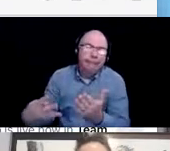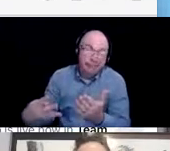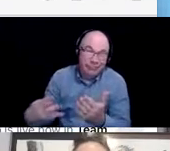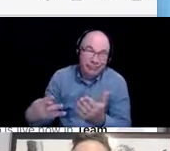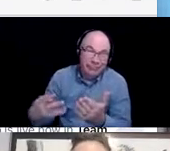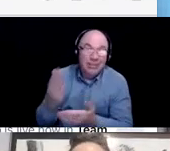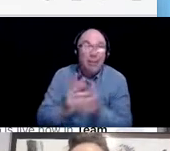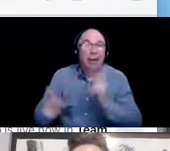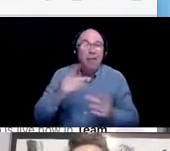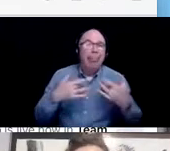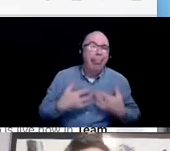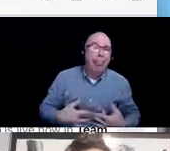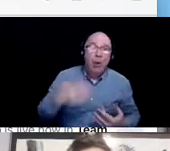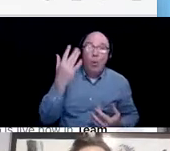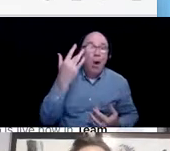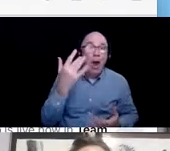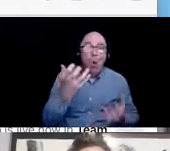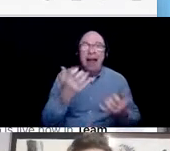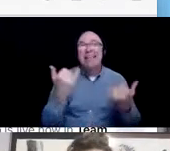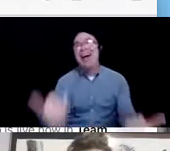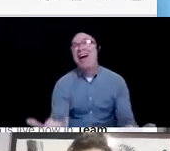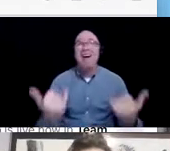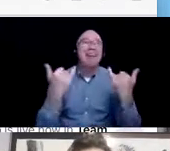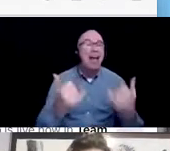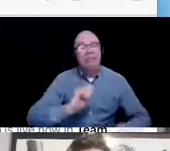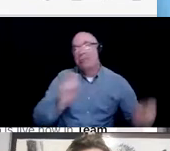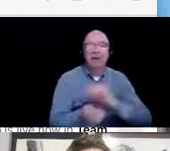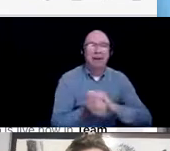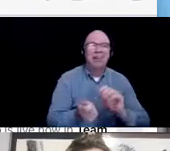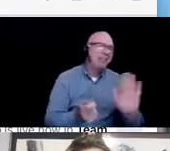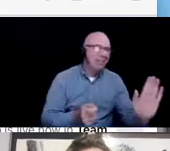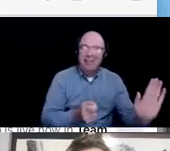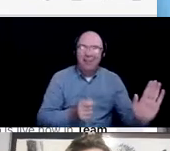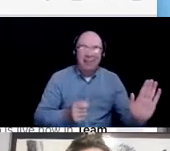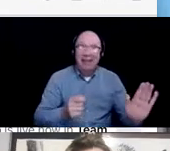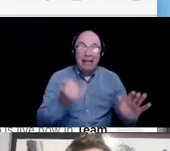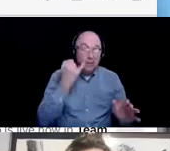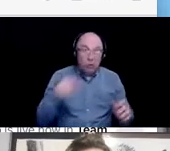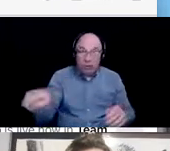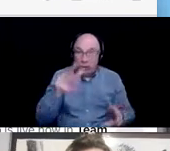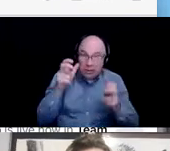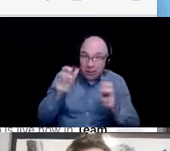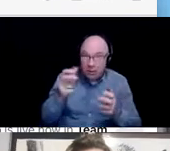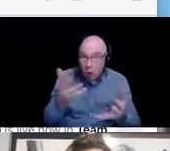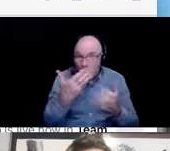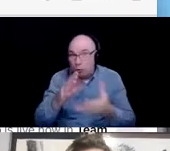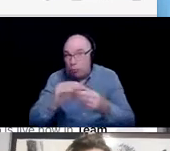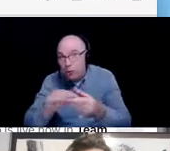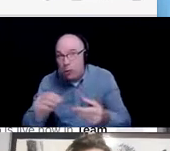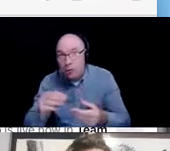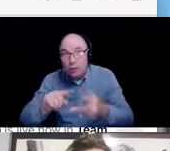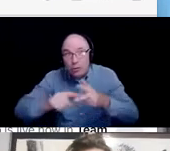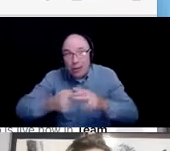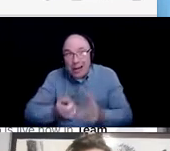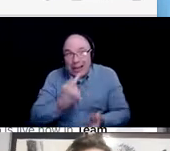who get discouraged if they don't get amazing results quickly. And we know how important it is if you're listening tonight, you want a story like that and you've started the